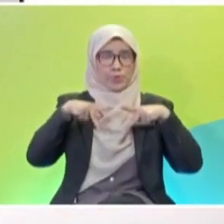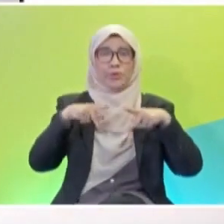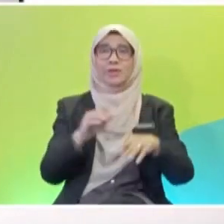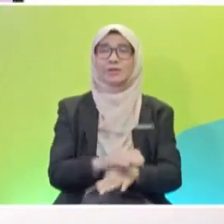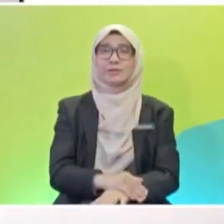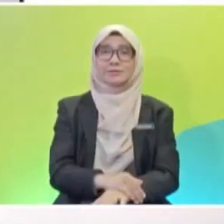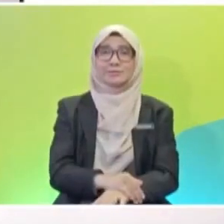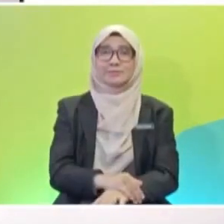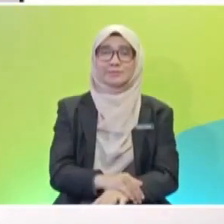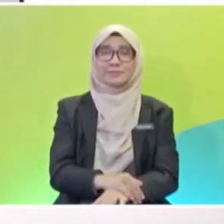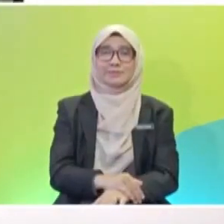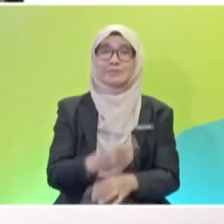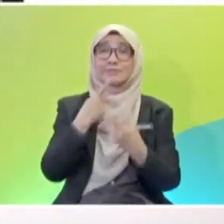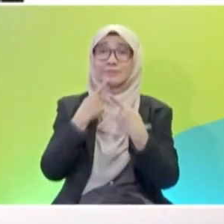Vinosha.